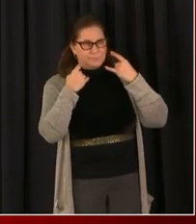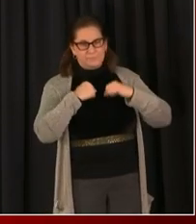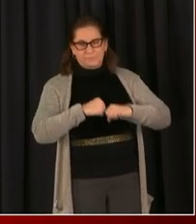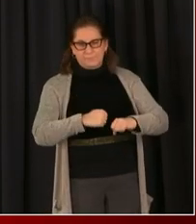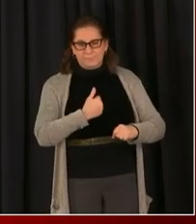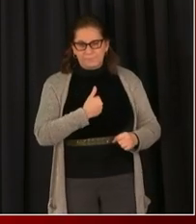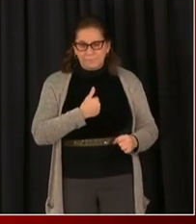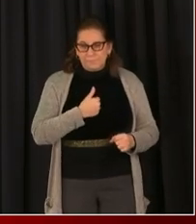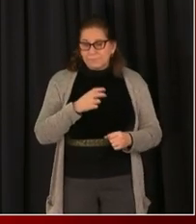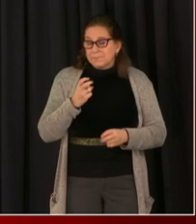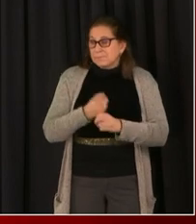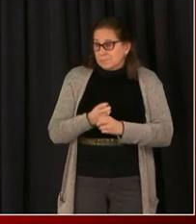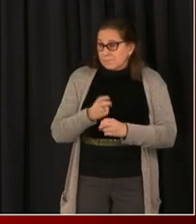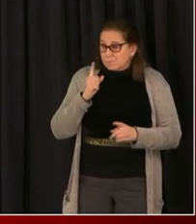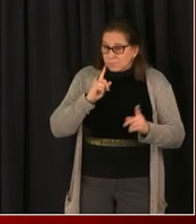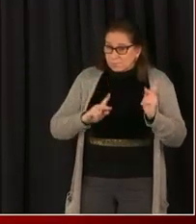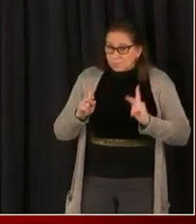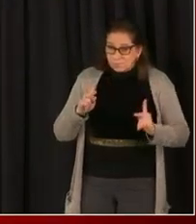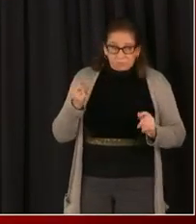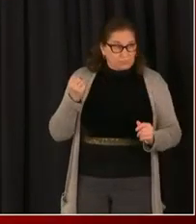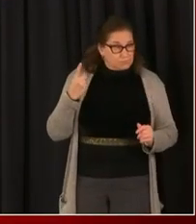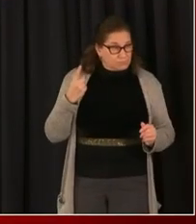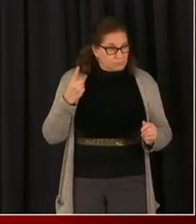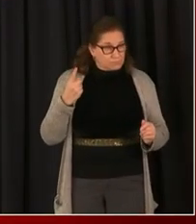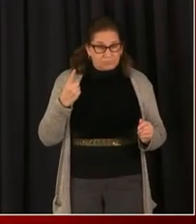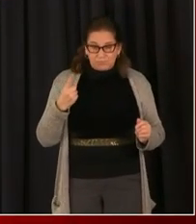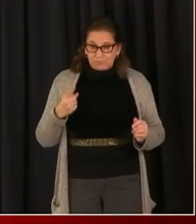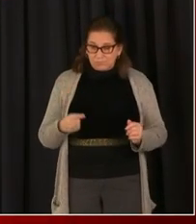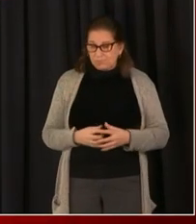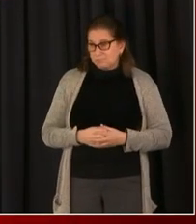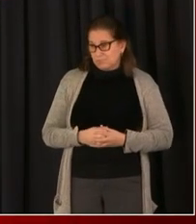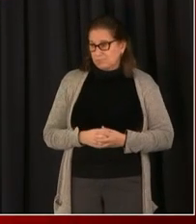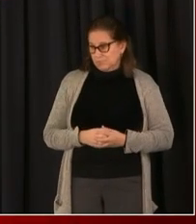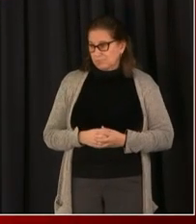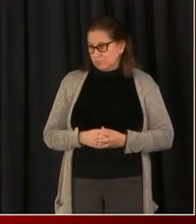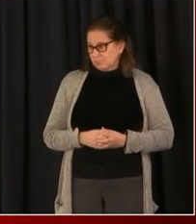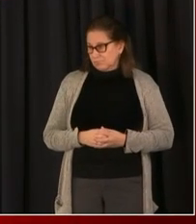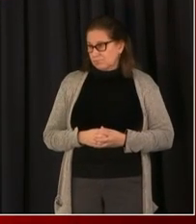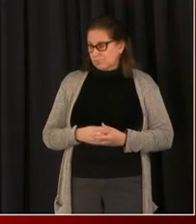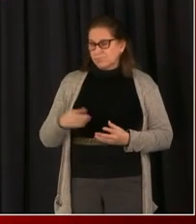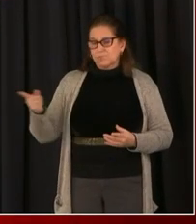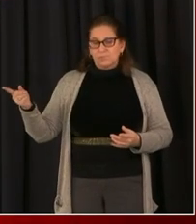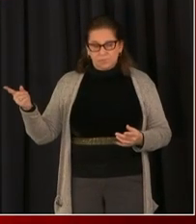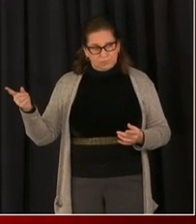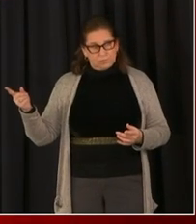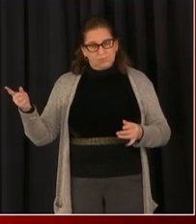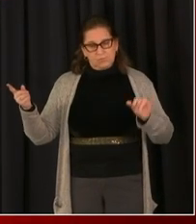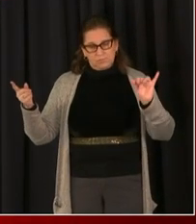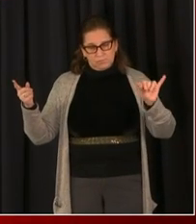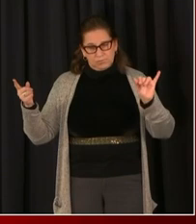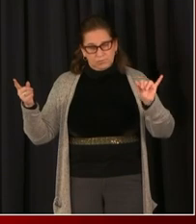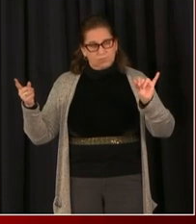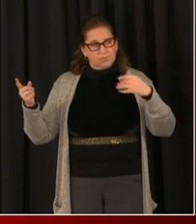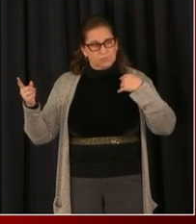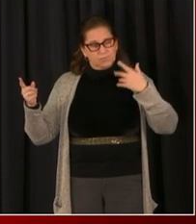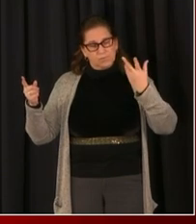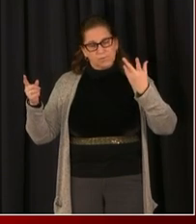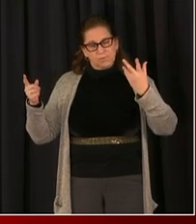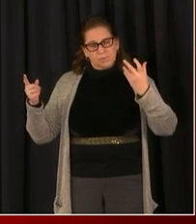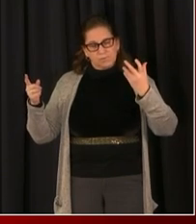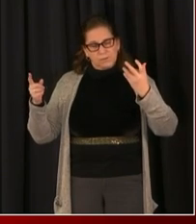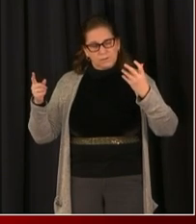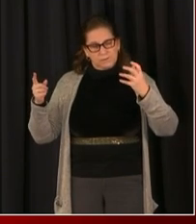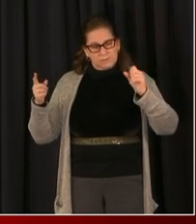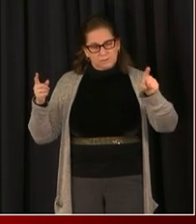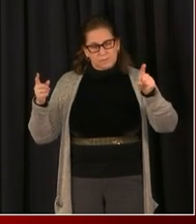can keep them safe. Outside of the reminders, I think residents would be really appreciative of those reminders, and what we're seeing in businesses